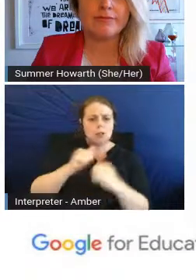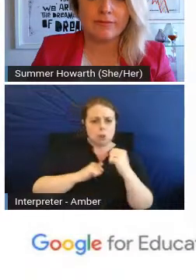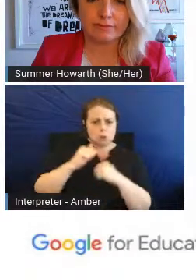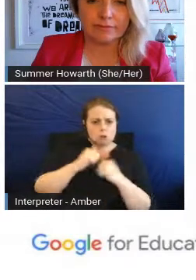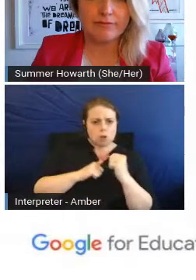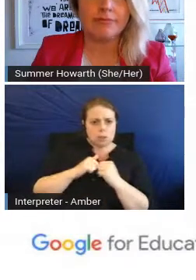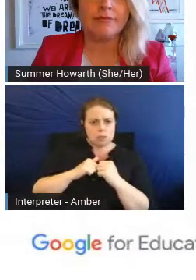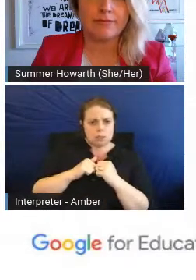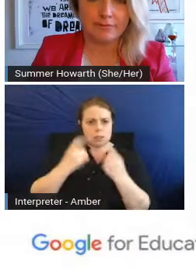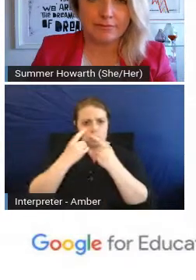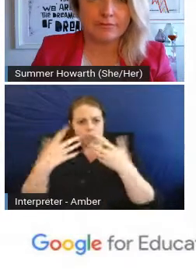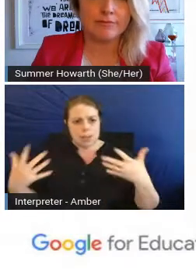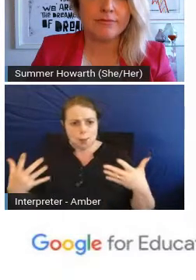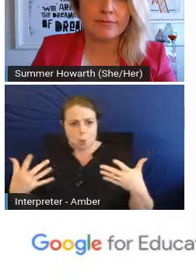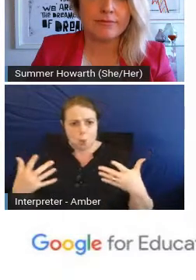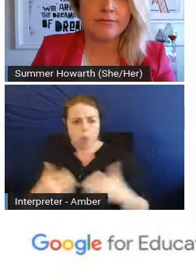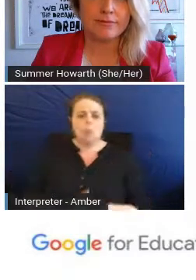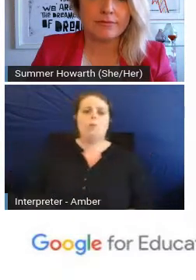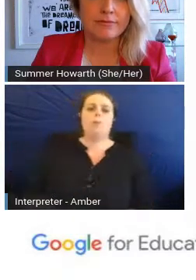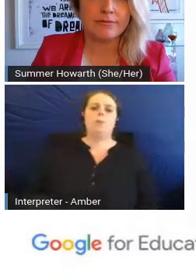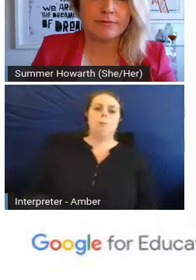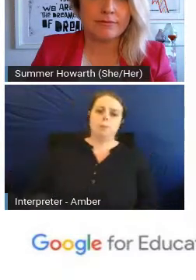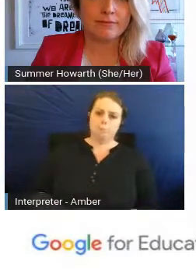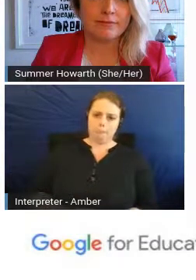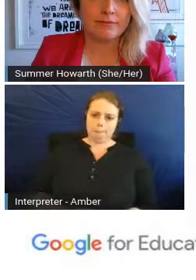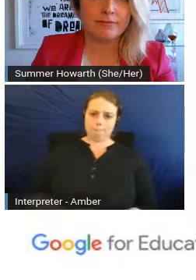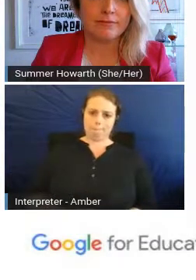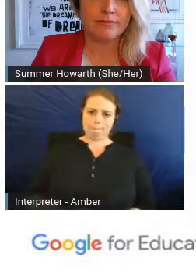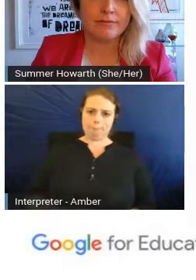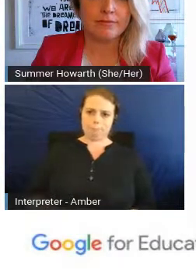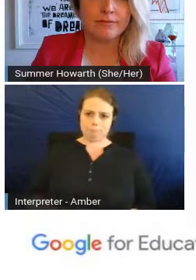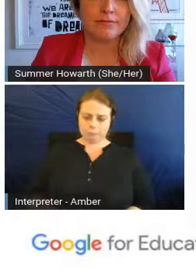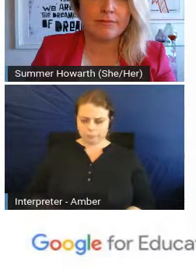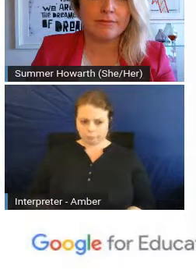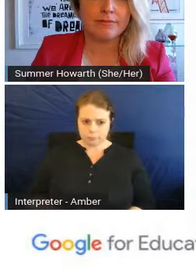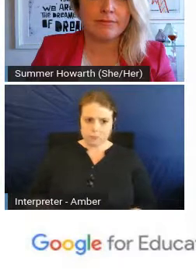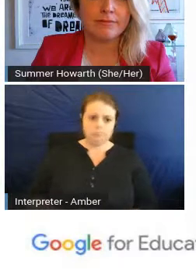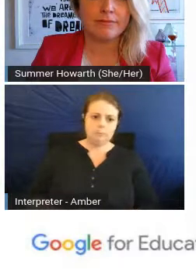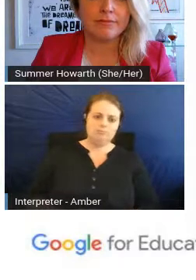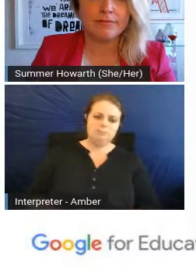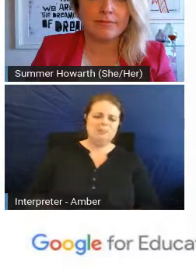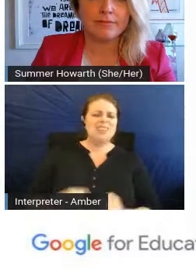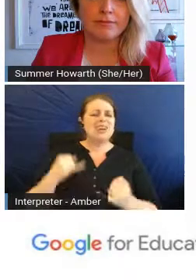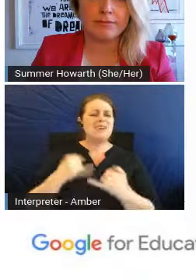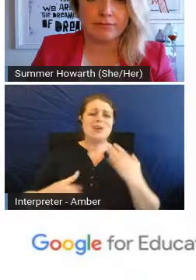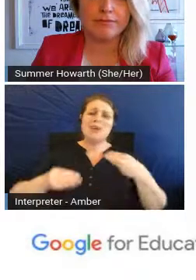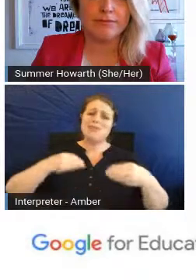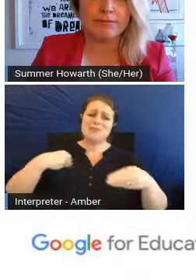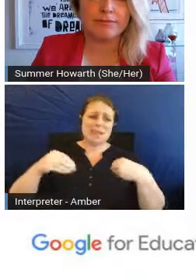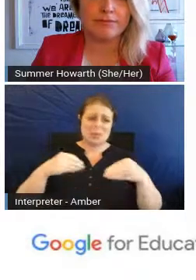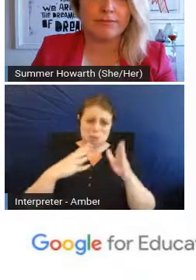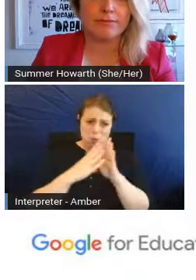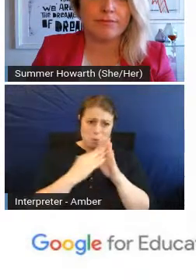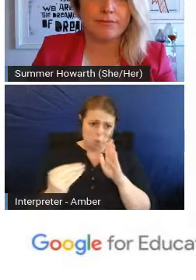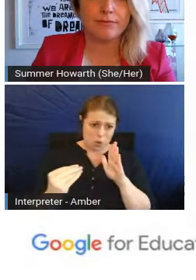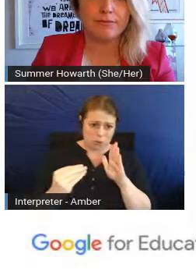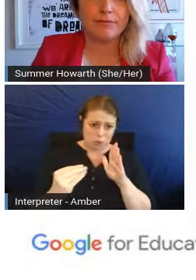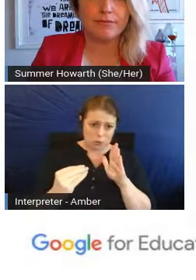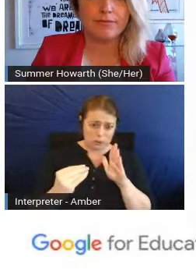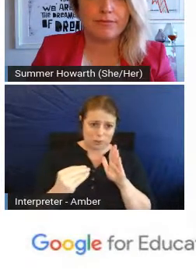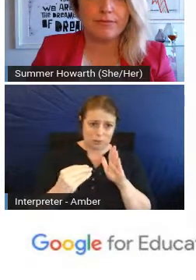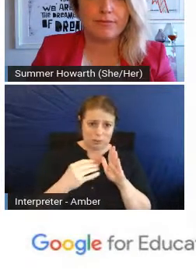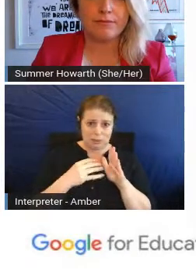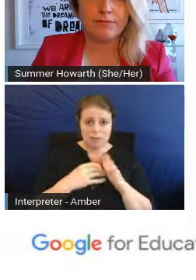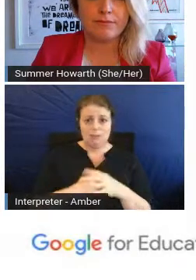some demo. So all of those kind of, it's a really flexible model is what we're saying. It's not something that you would need us to